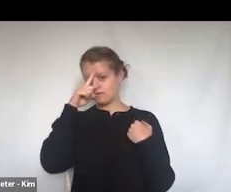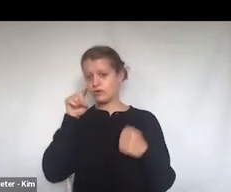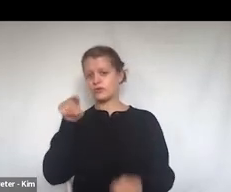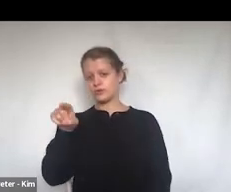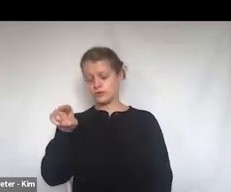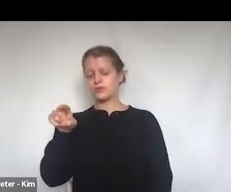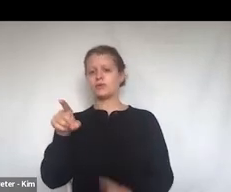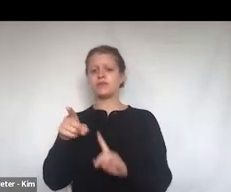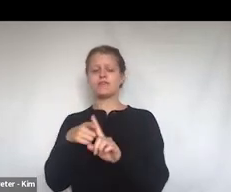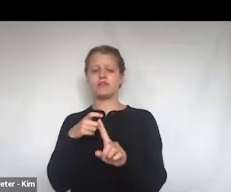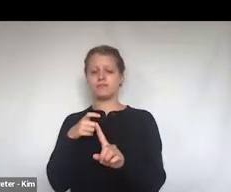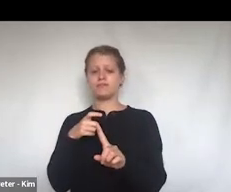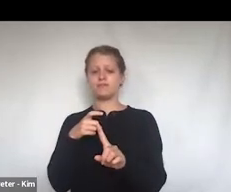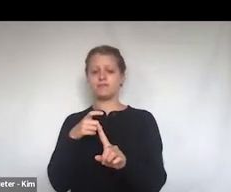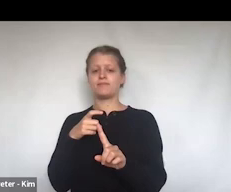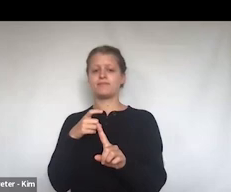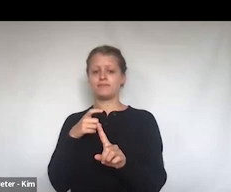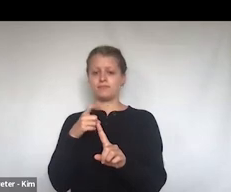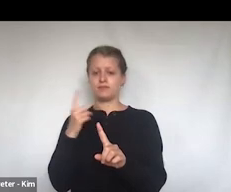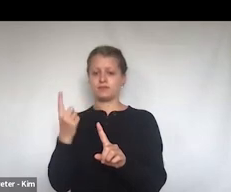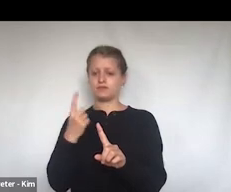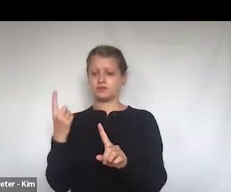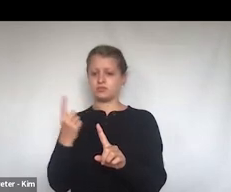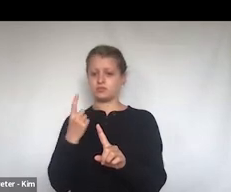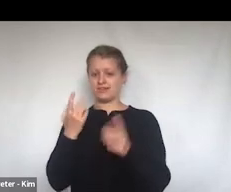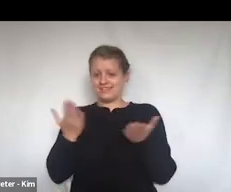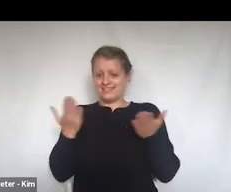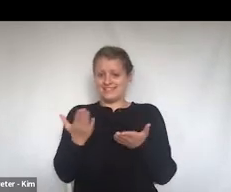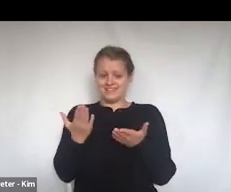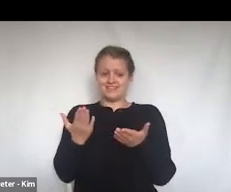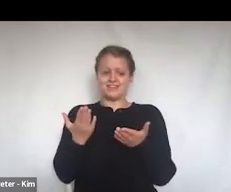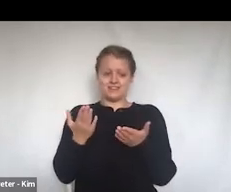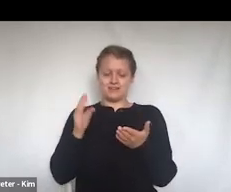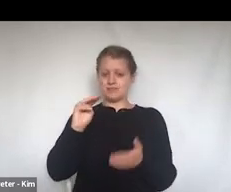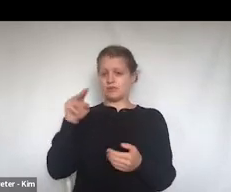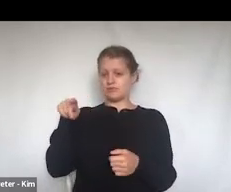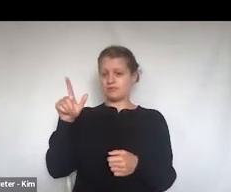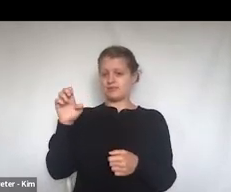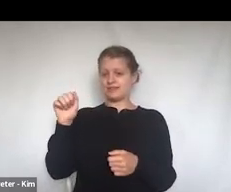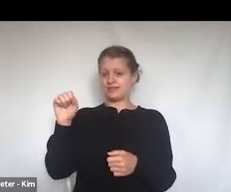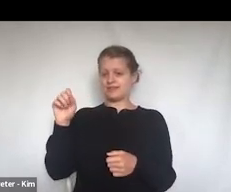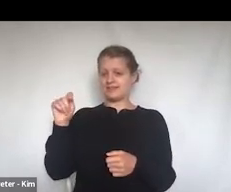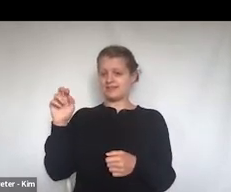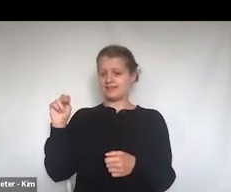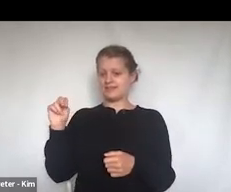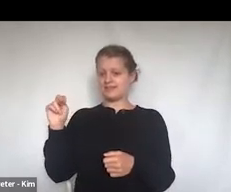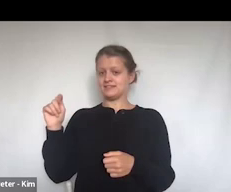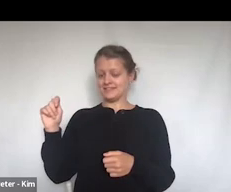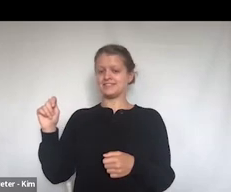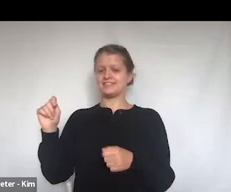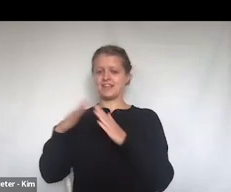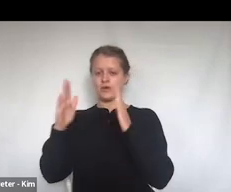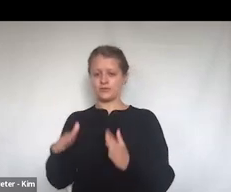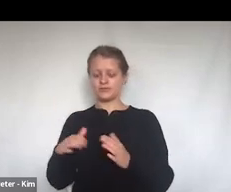is coming from someone attending here at the Neighborhood House. The question is, other cities in North America